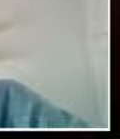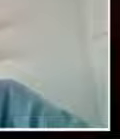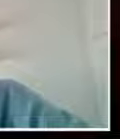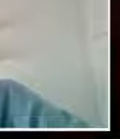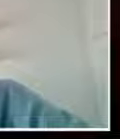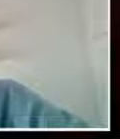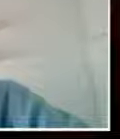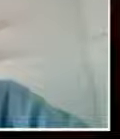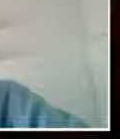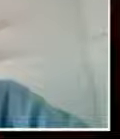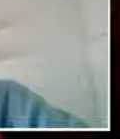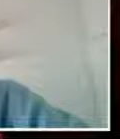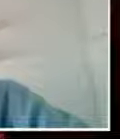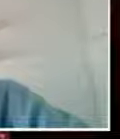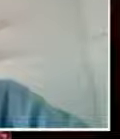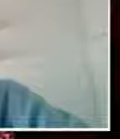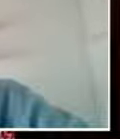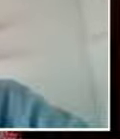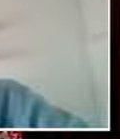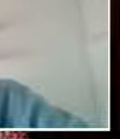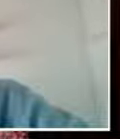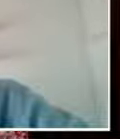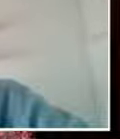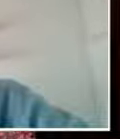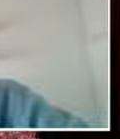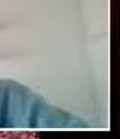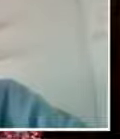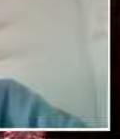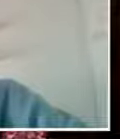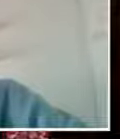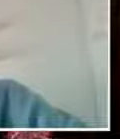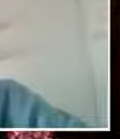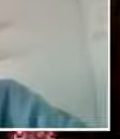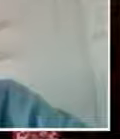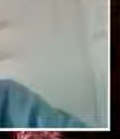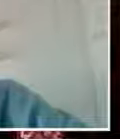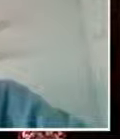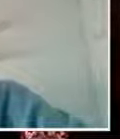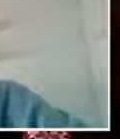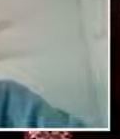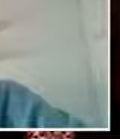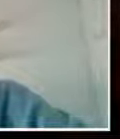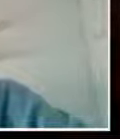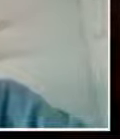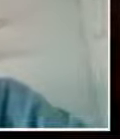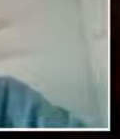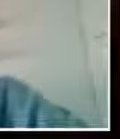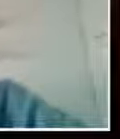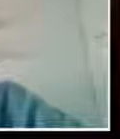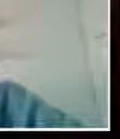And are you confident it will reach the intended beneficiaries?